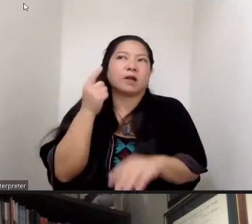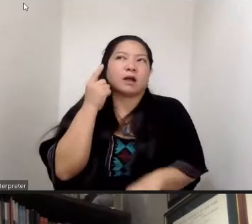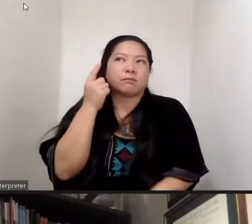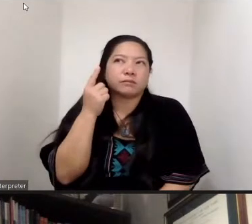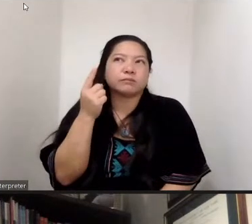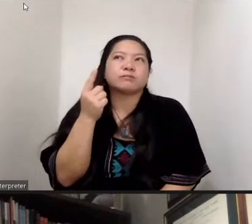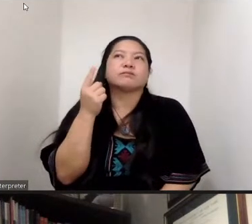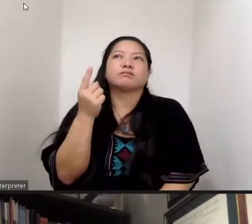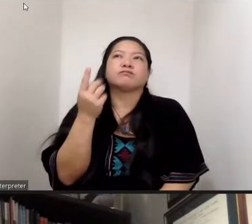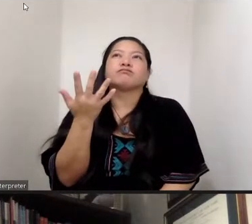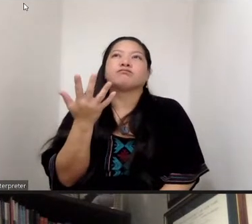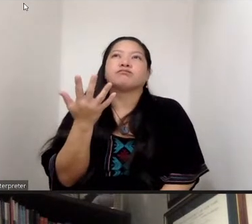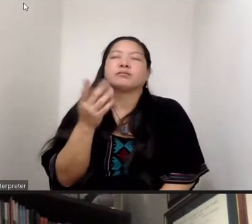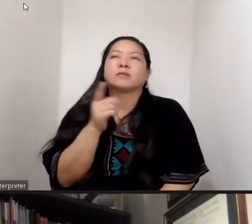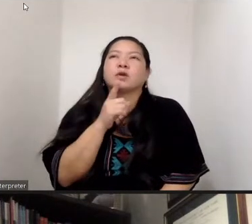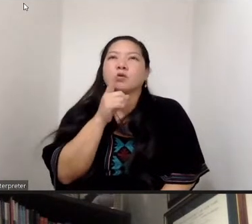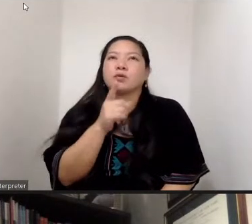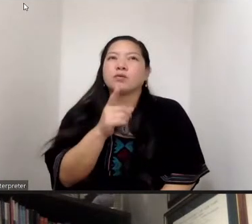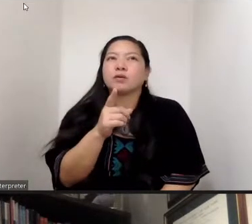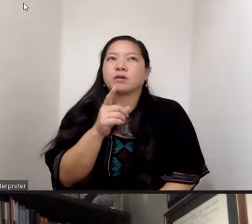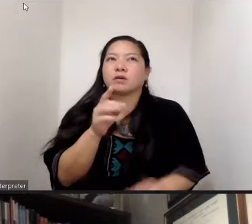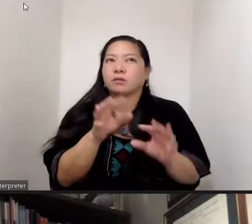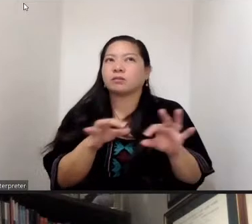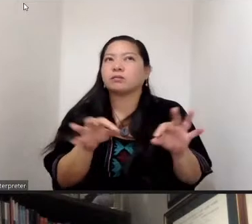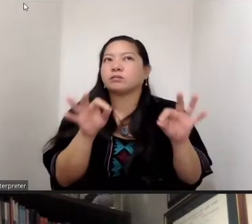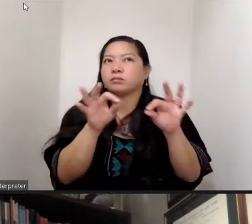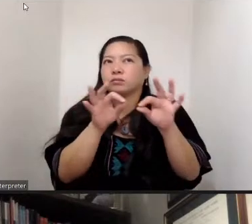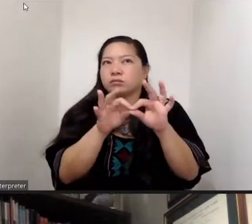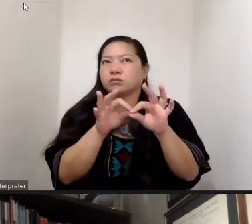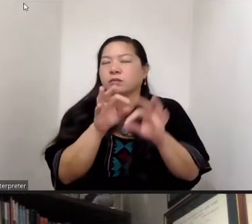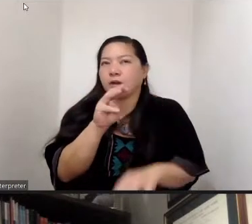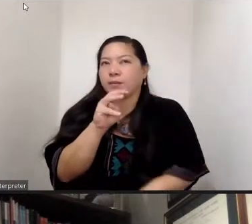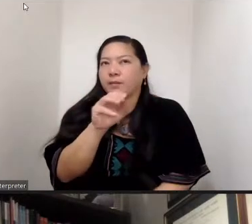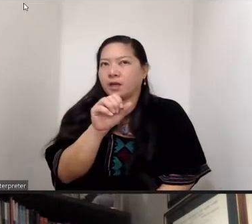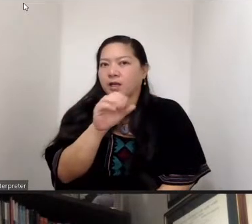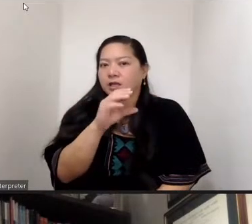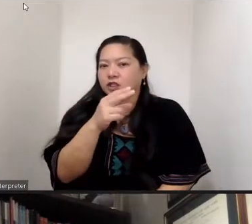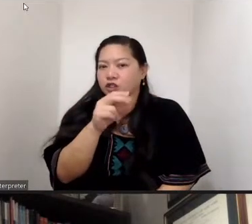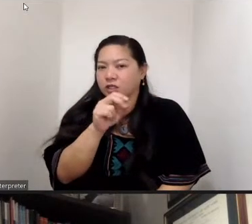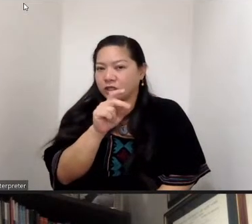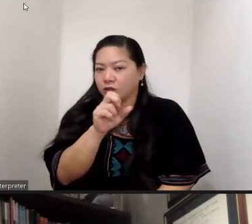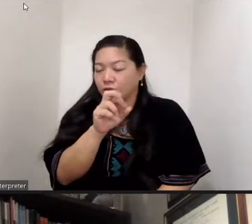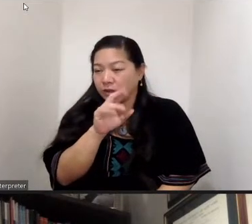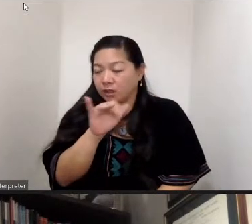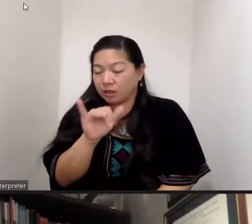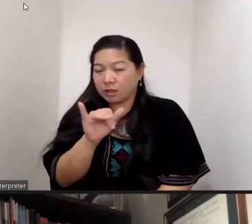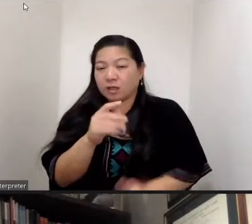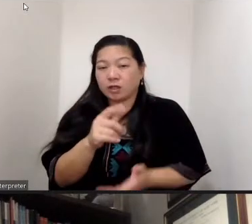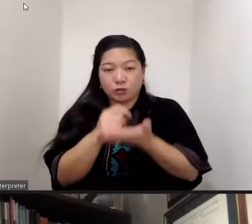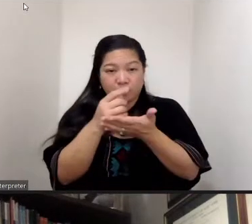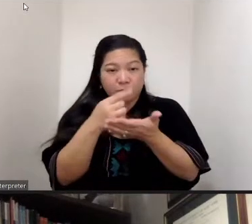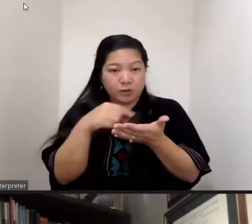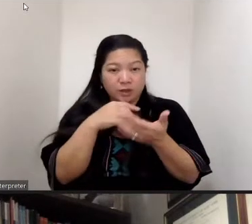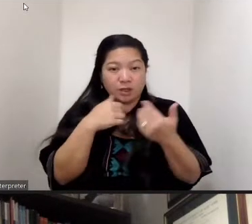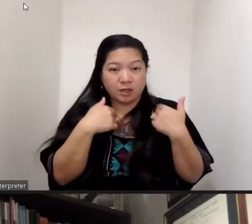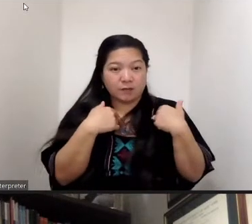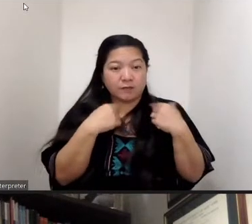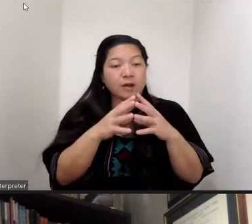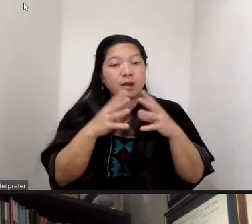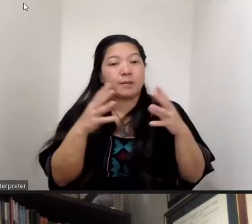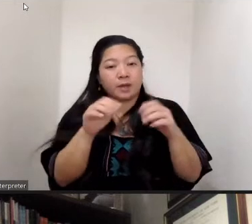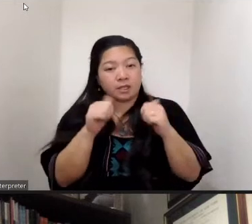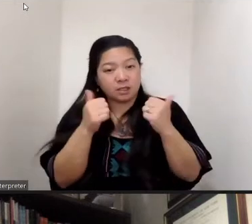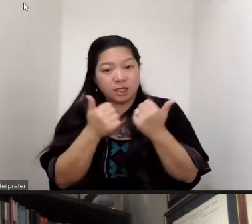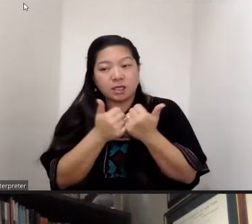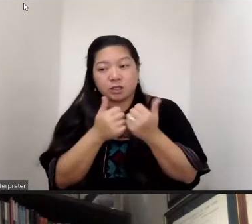effective machinery to respond to our pandemic. We have mobilized multi-agencies